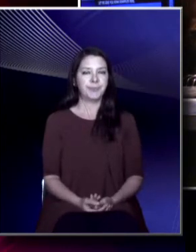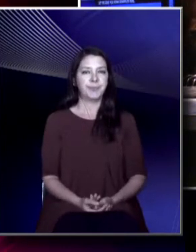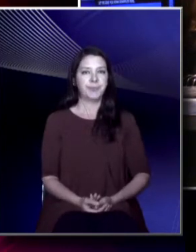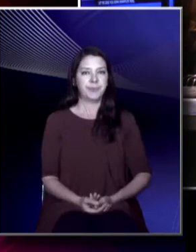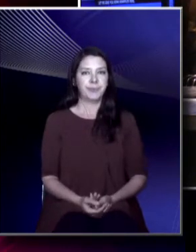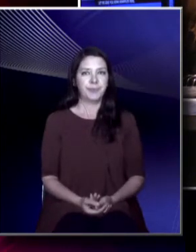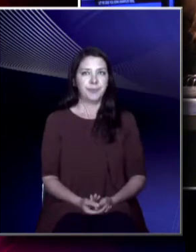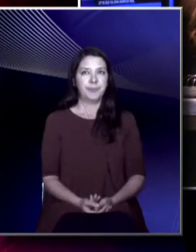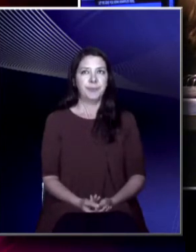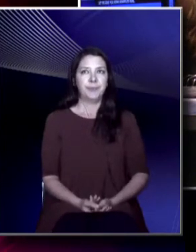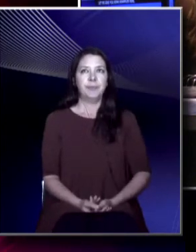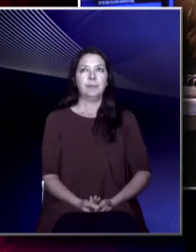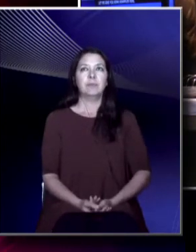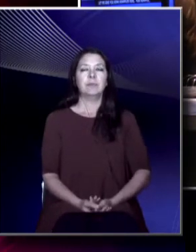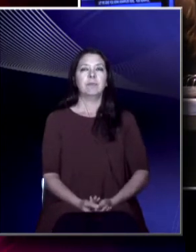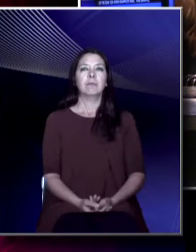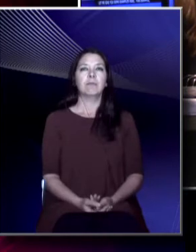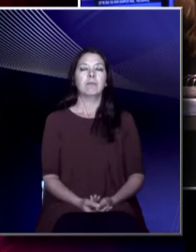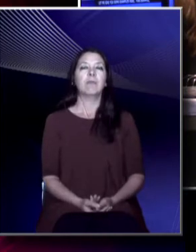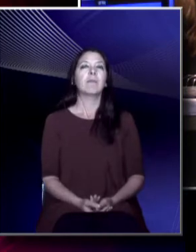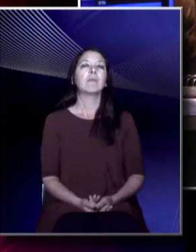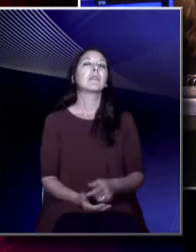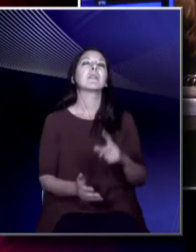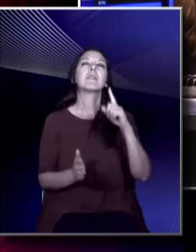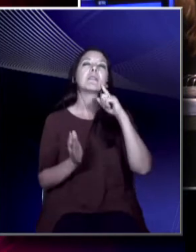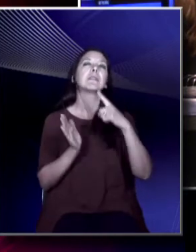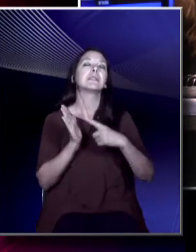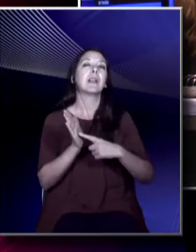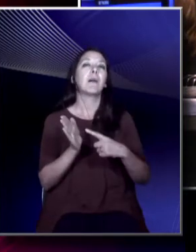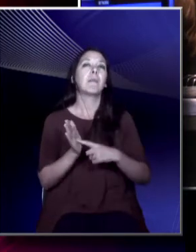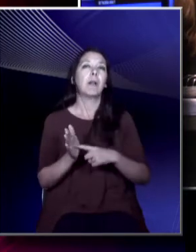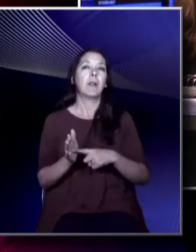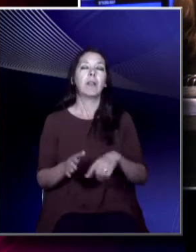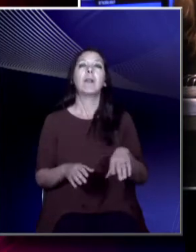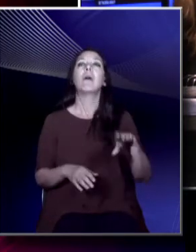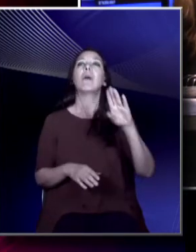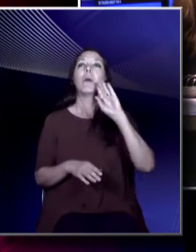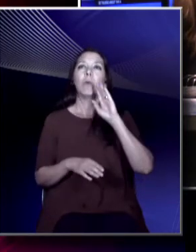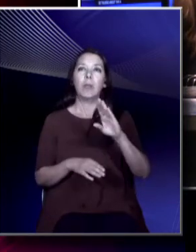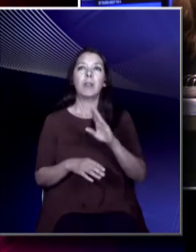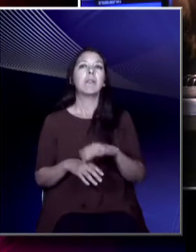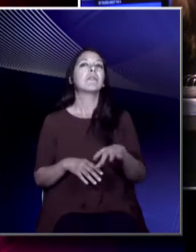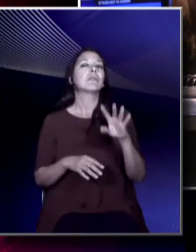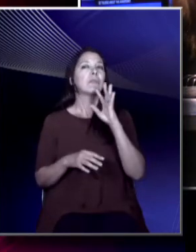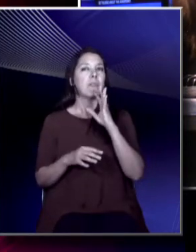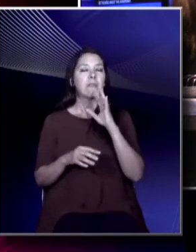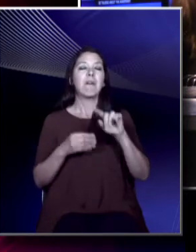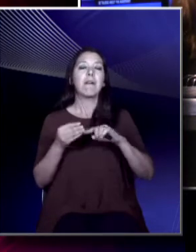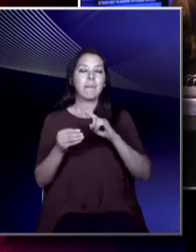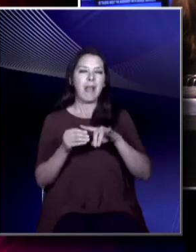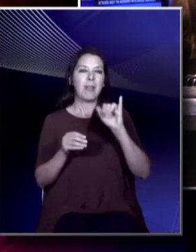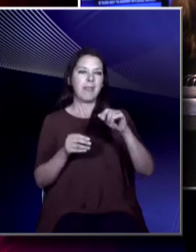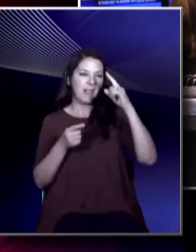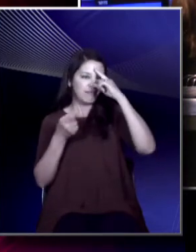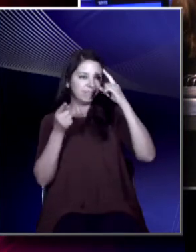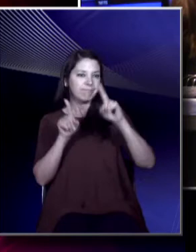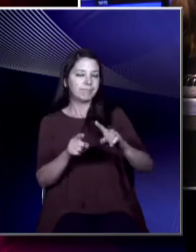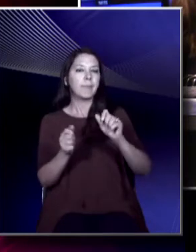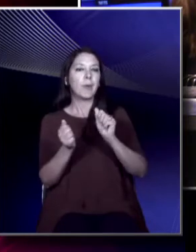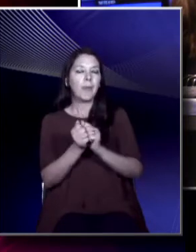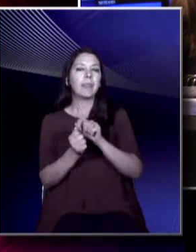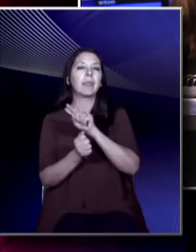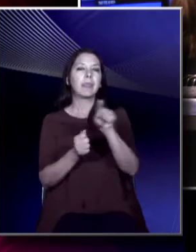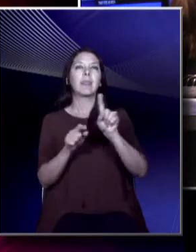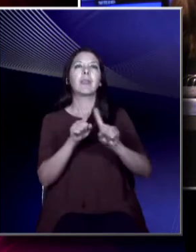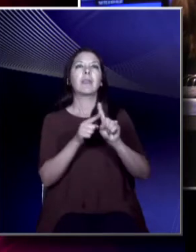For example, we will be talking about the agreement with school districts, and that fits in with priority 1,